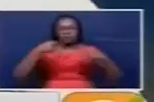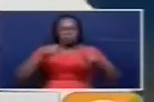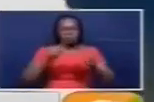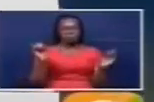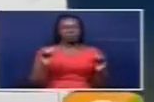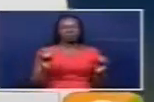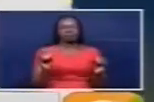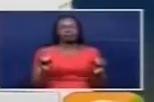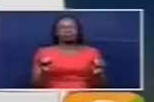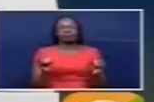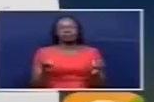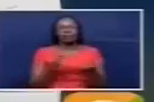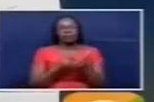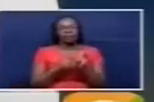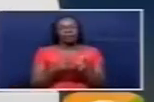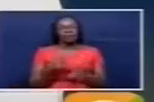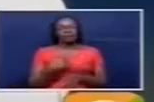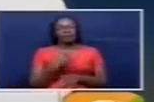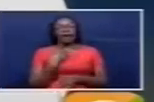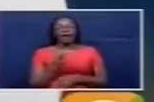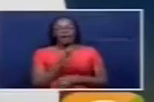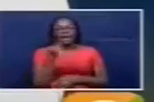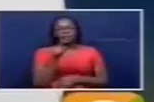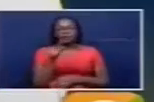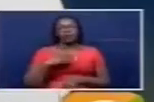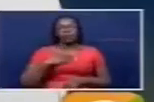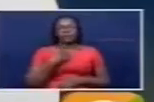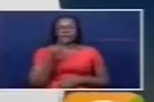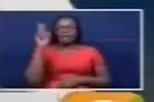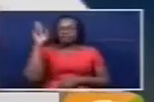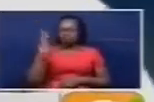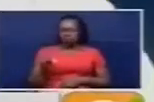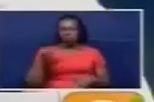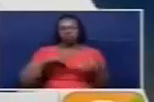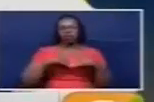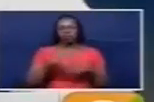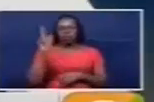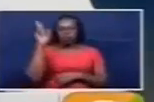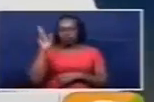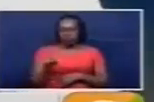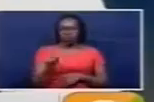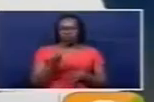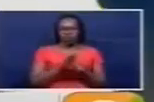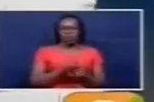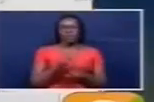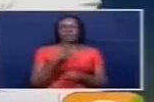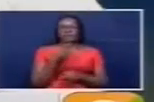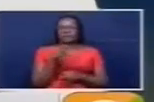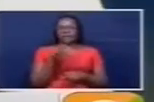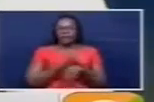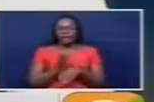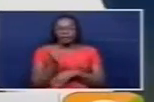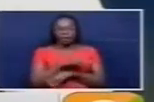so. So my vine is for give guys courage to say no to corruption, say no to impunity, and reclaim back our country and our